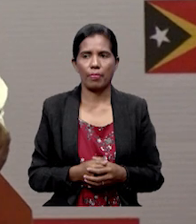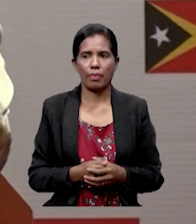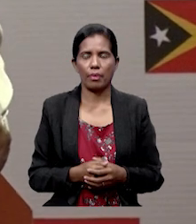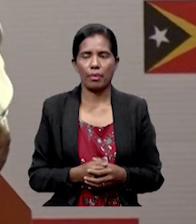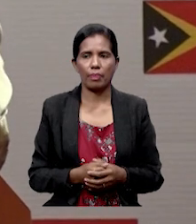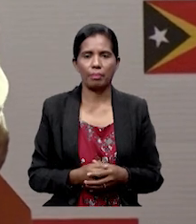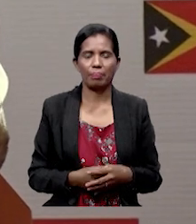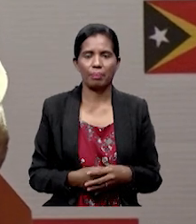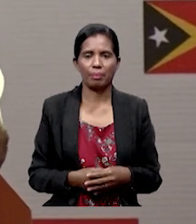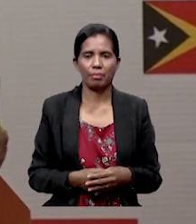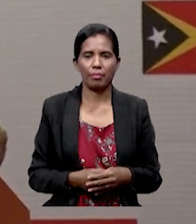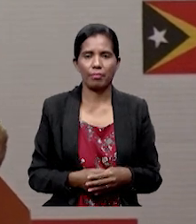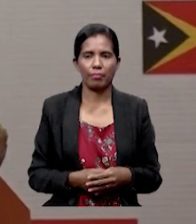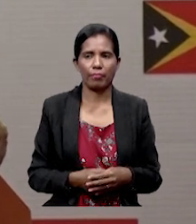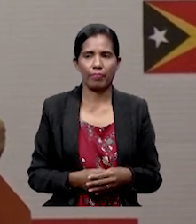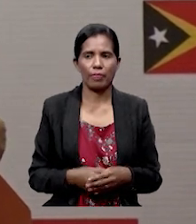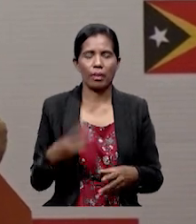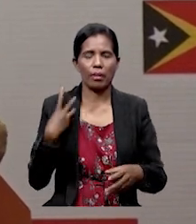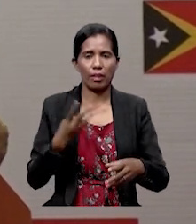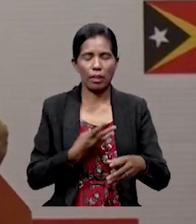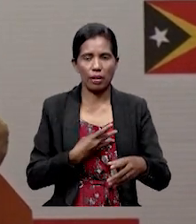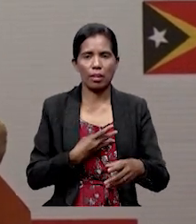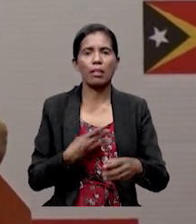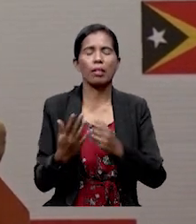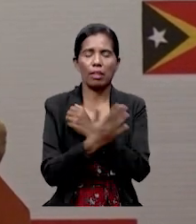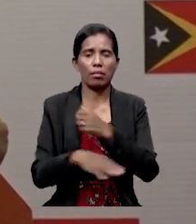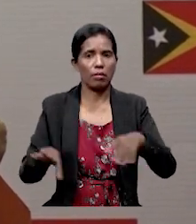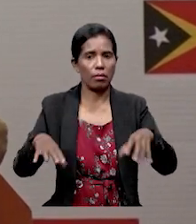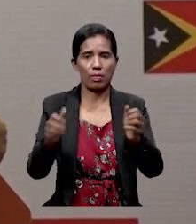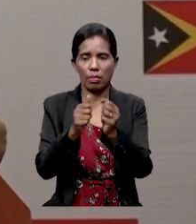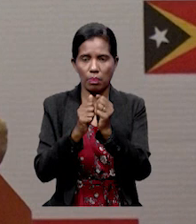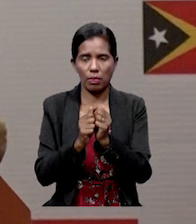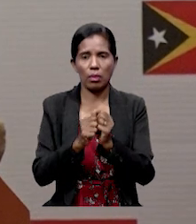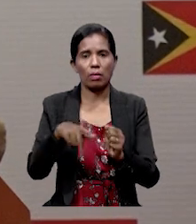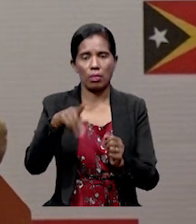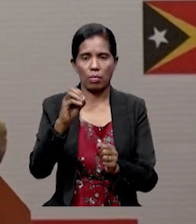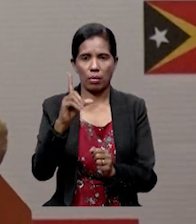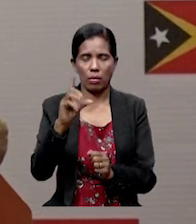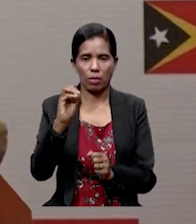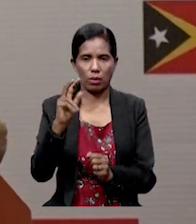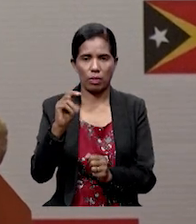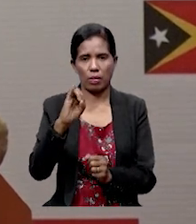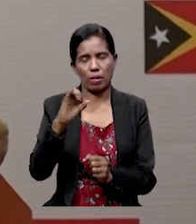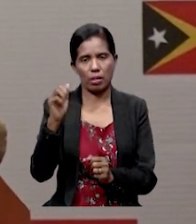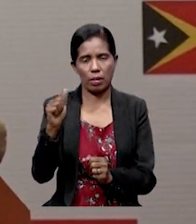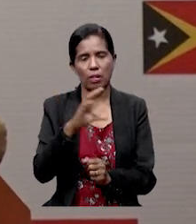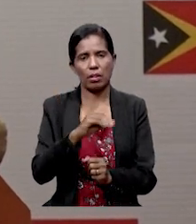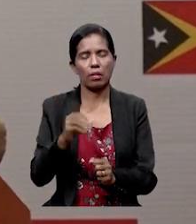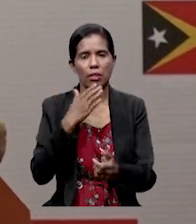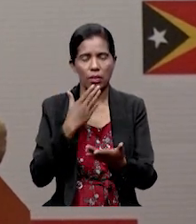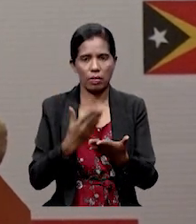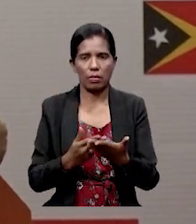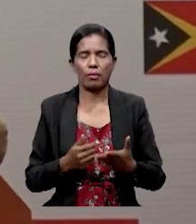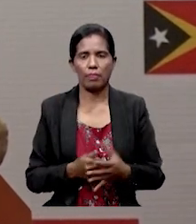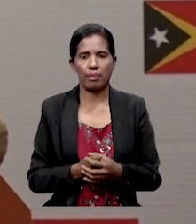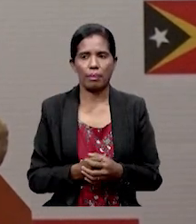presidential national security advisor to Jimmy Carter. So a bit of